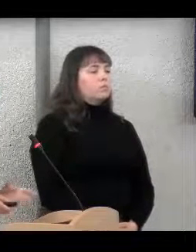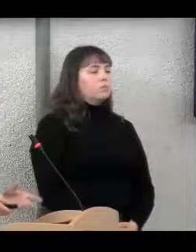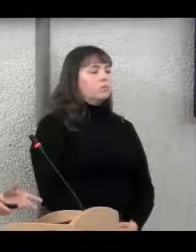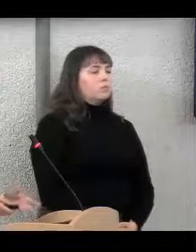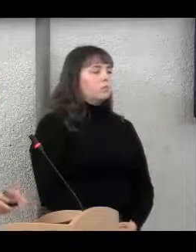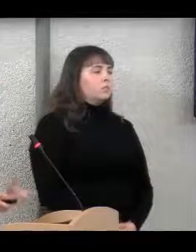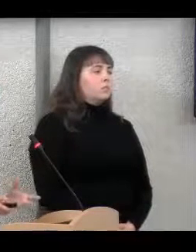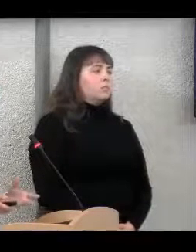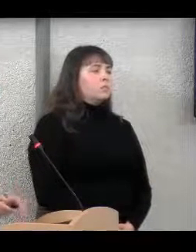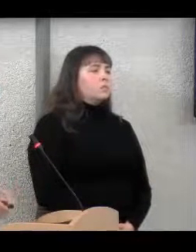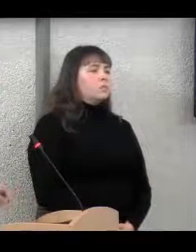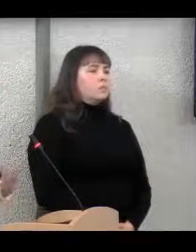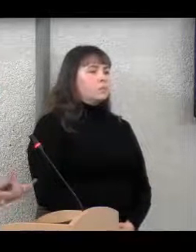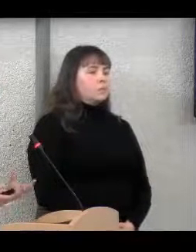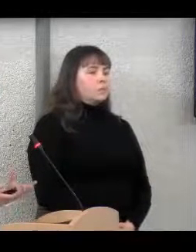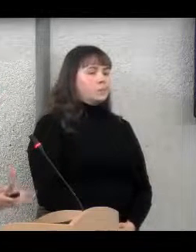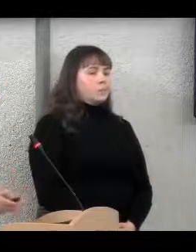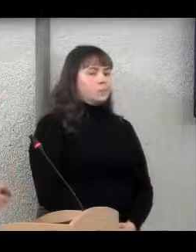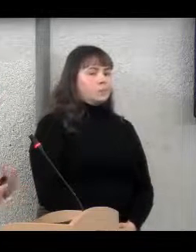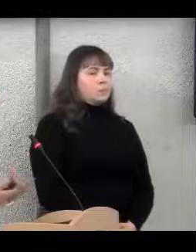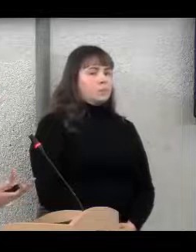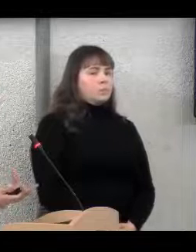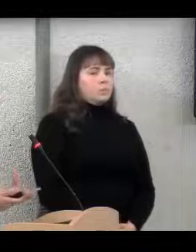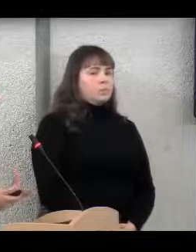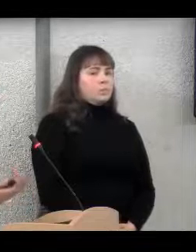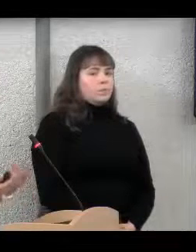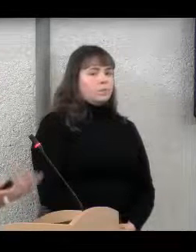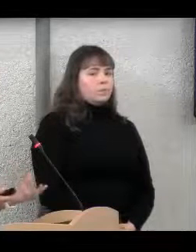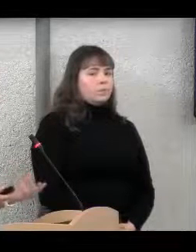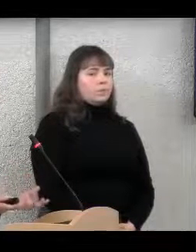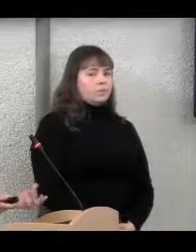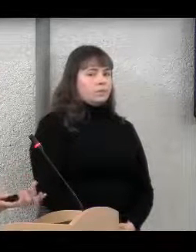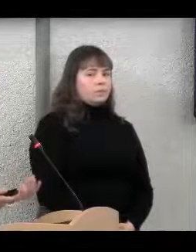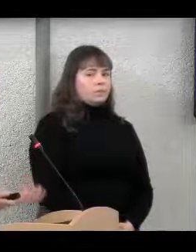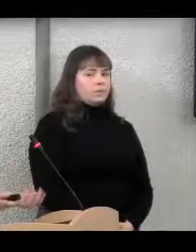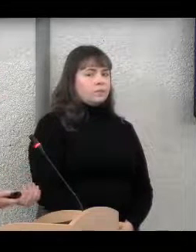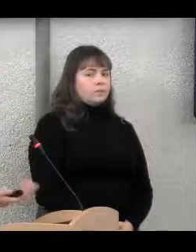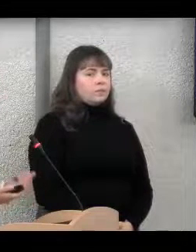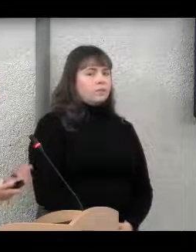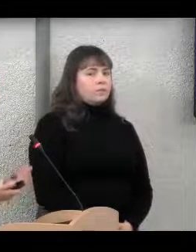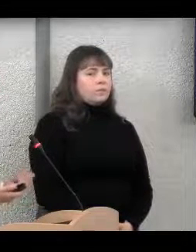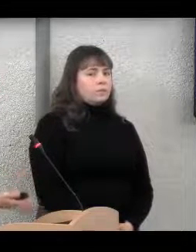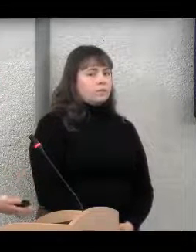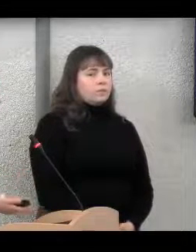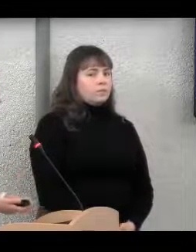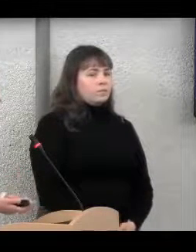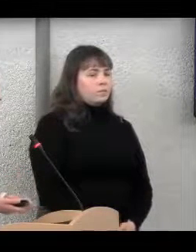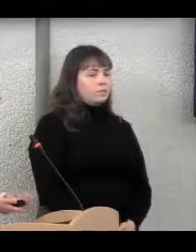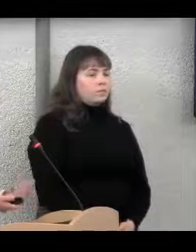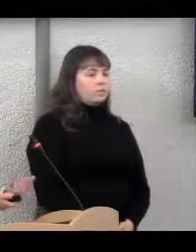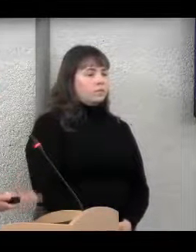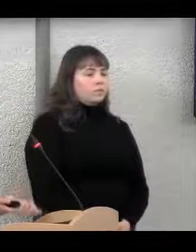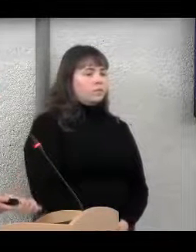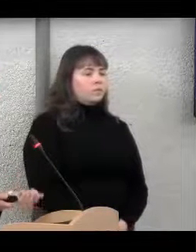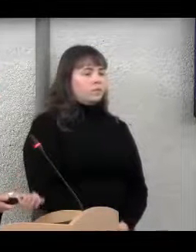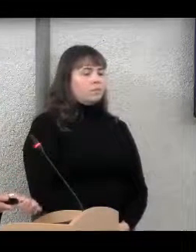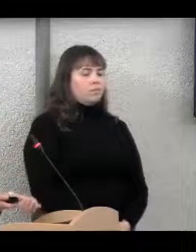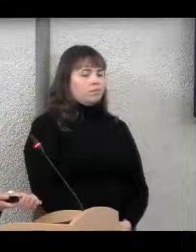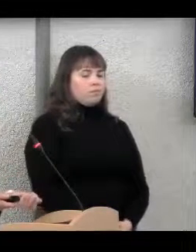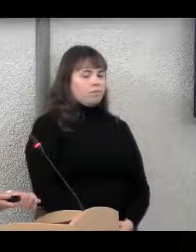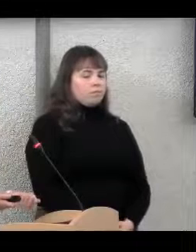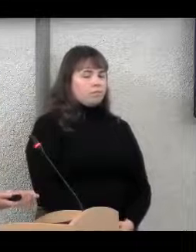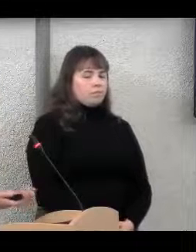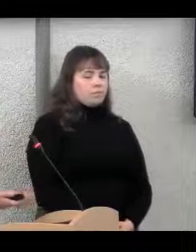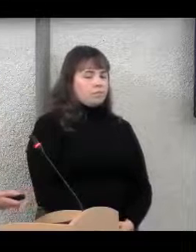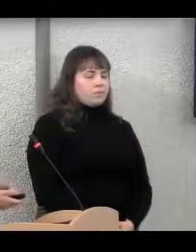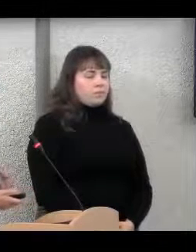that carbon farming now is promoted and presented as a new green business model that basically